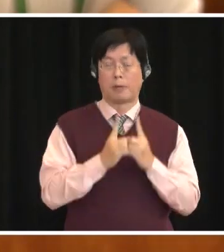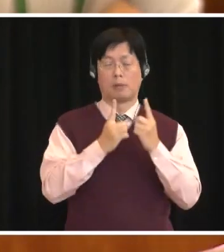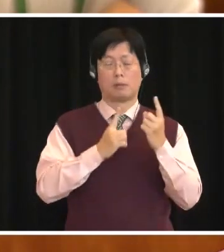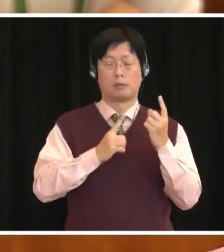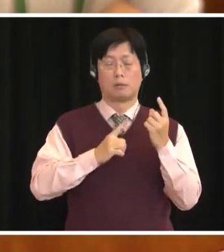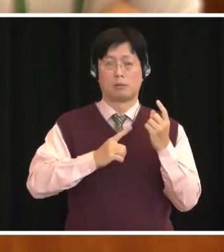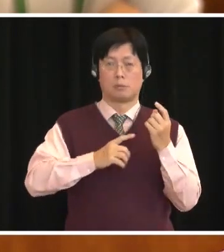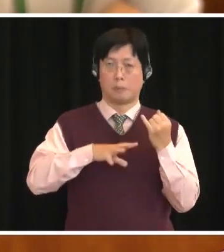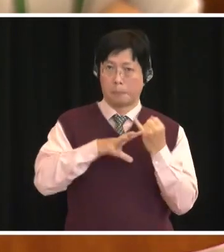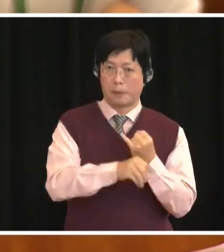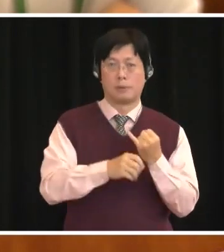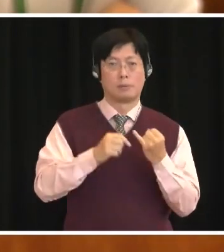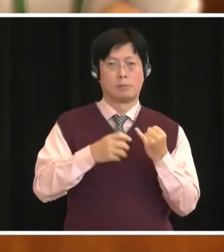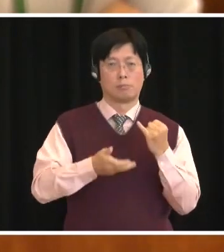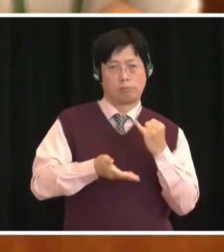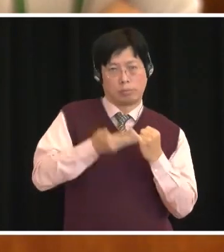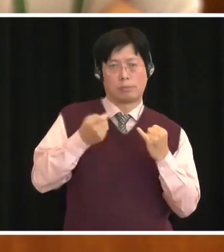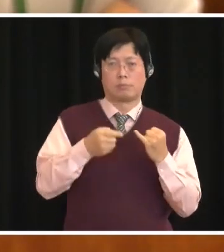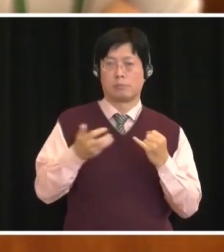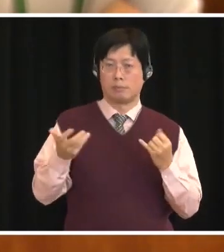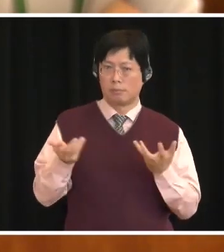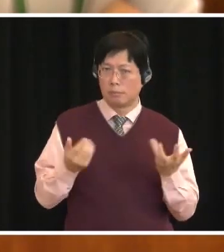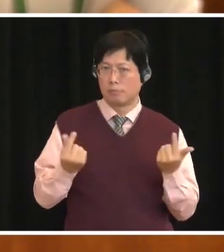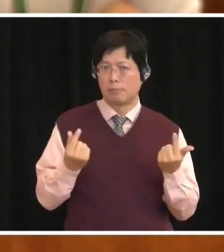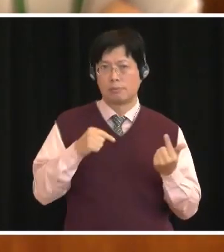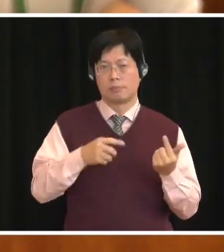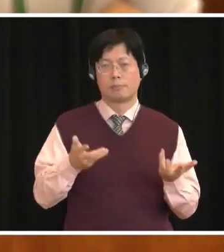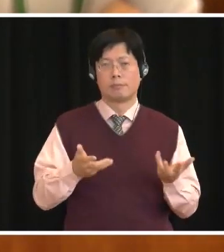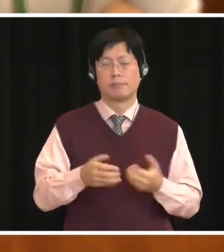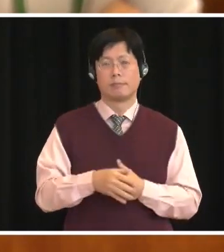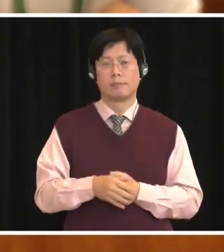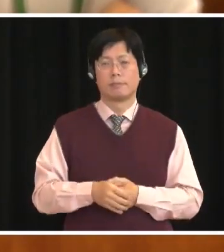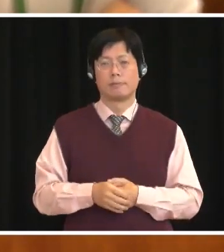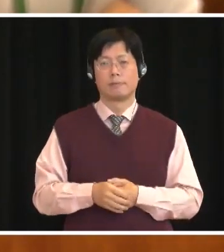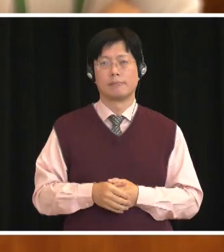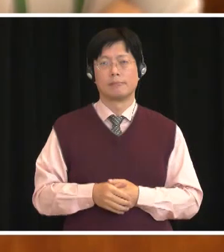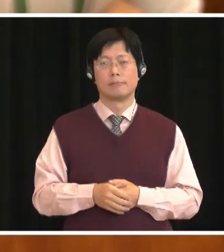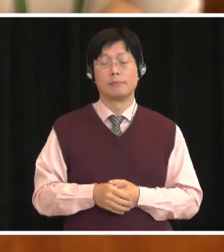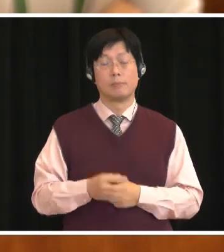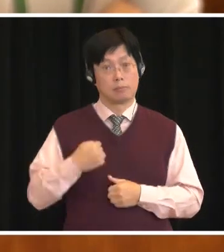exploitation cases or sexual abuse cases,